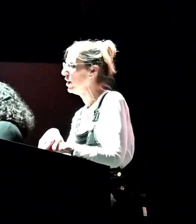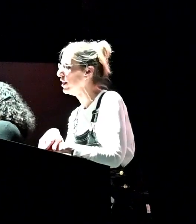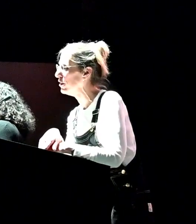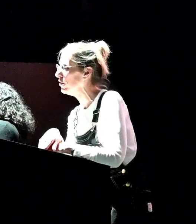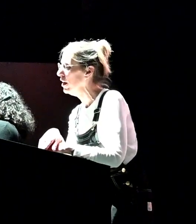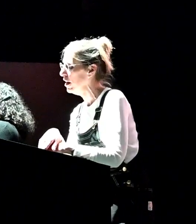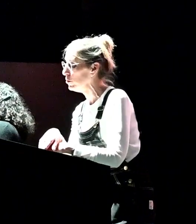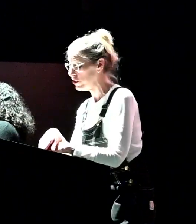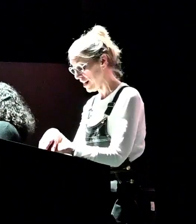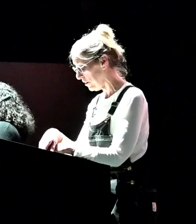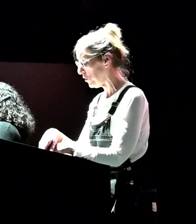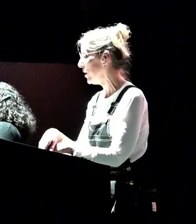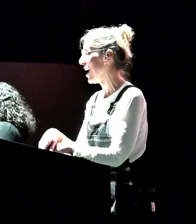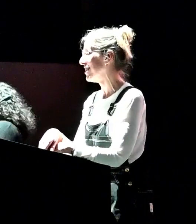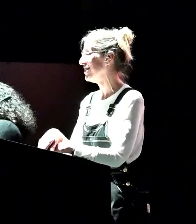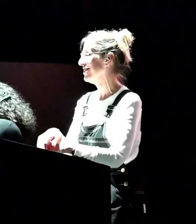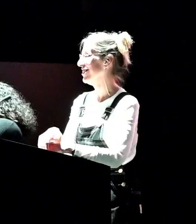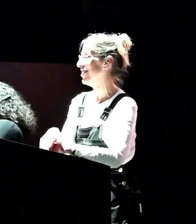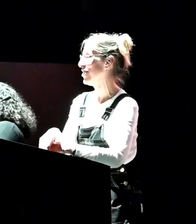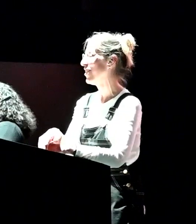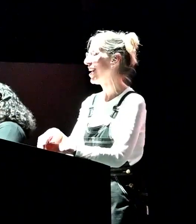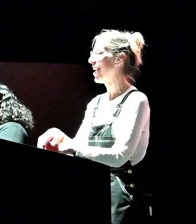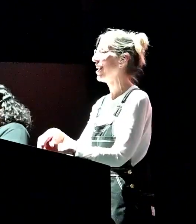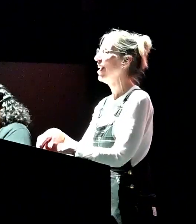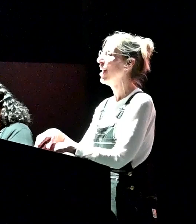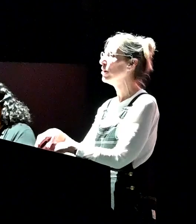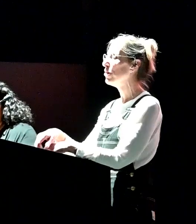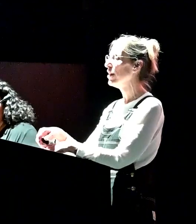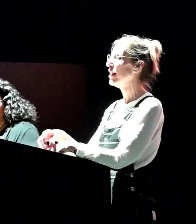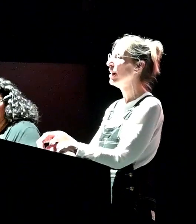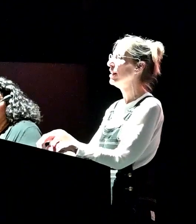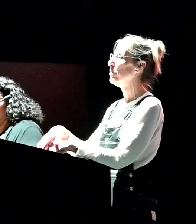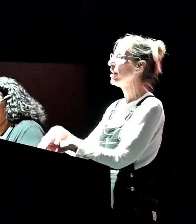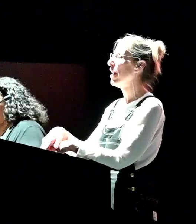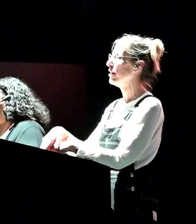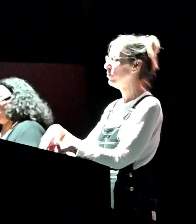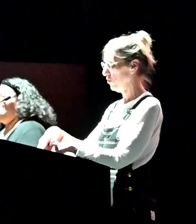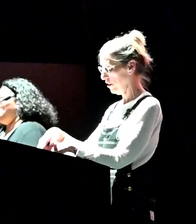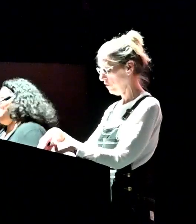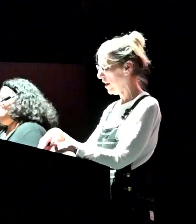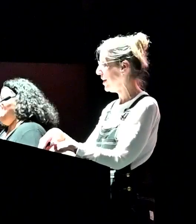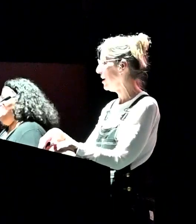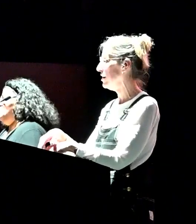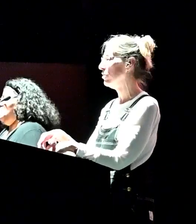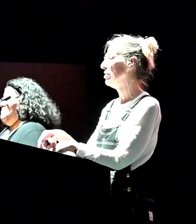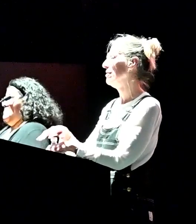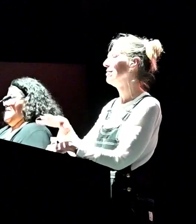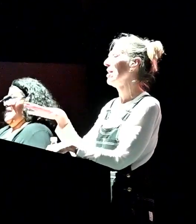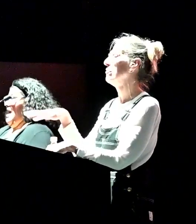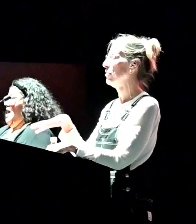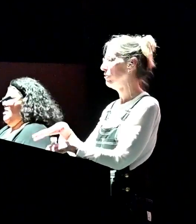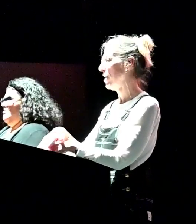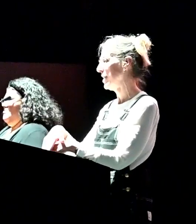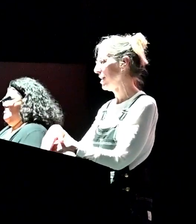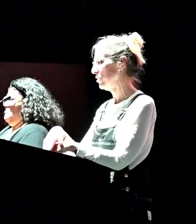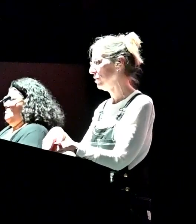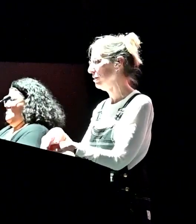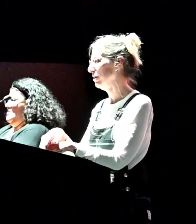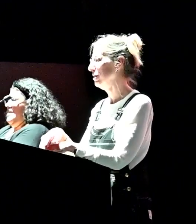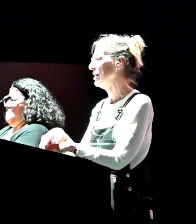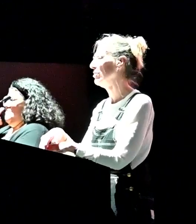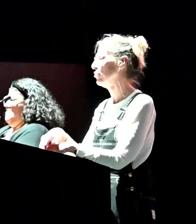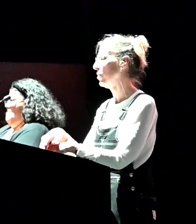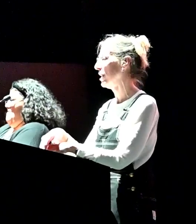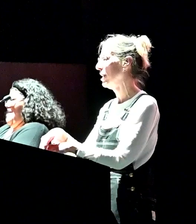very creative, which not everyone has. I don't think I'd be hired for to design for the